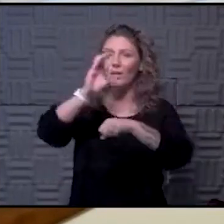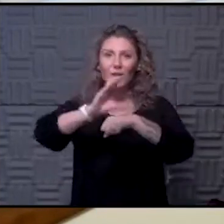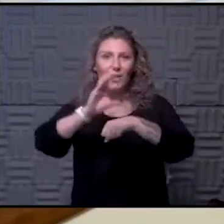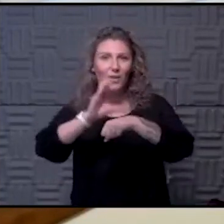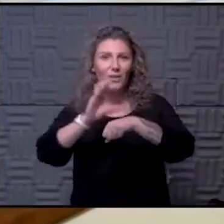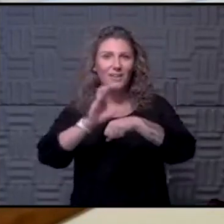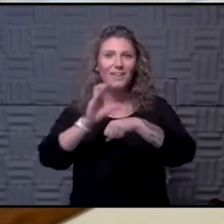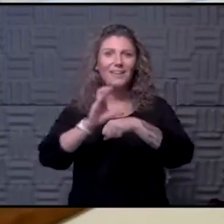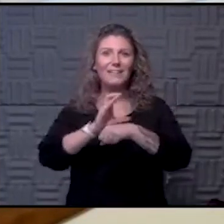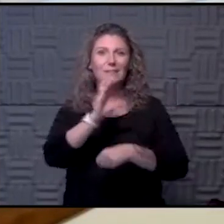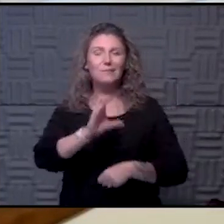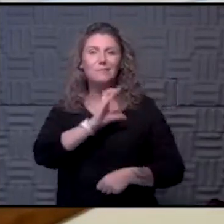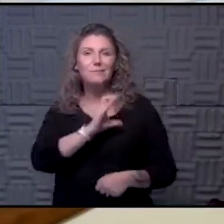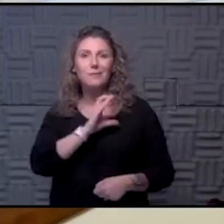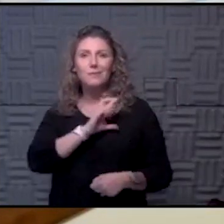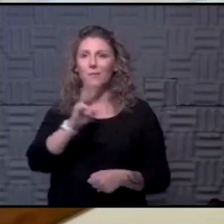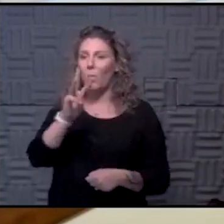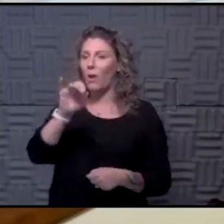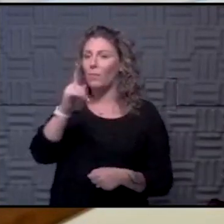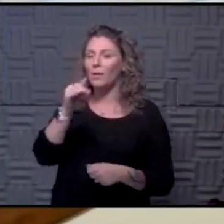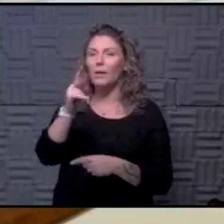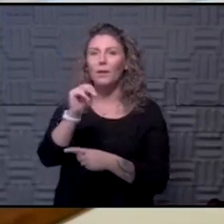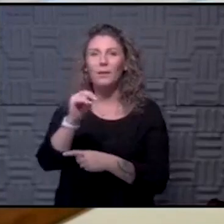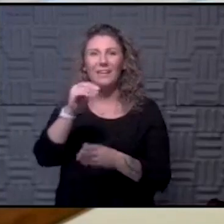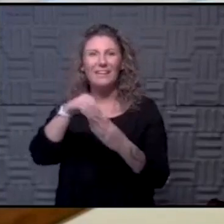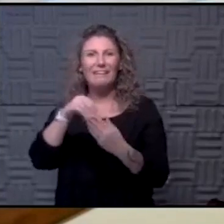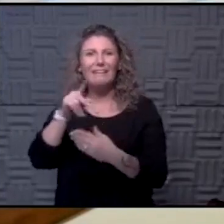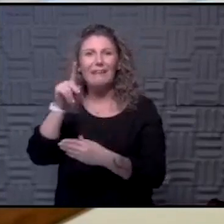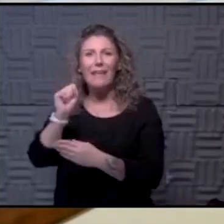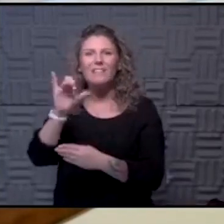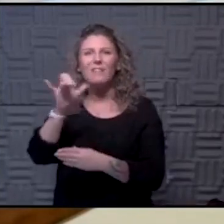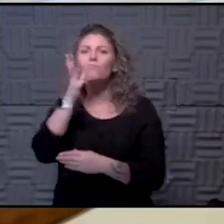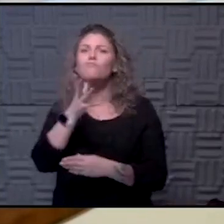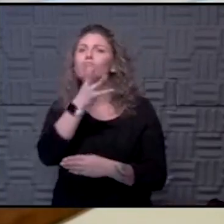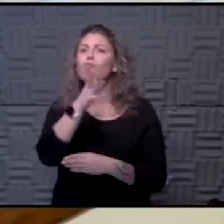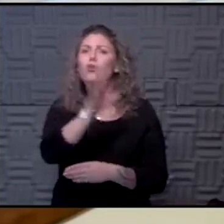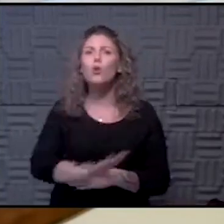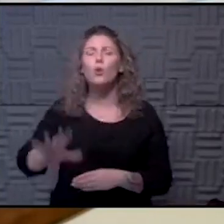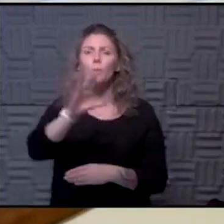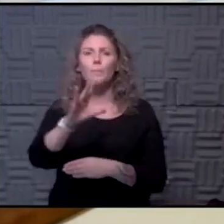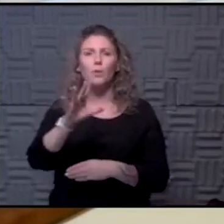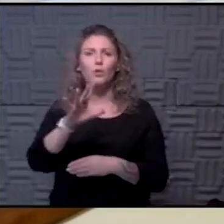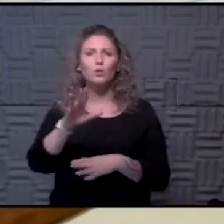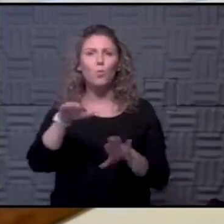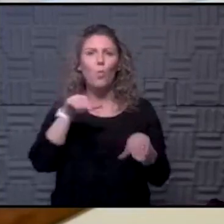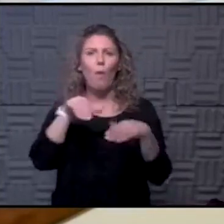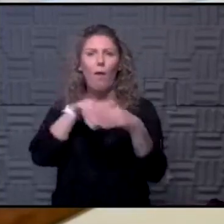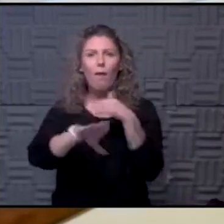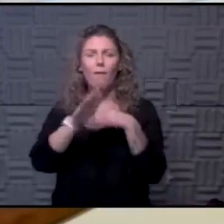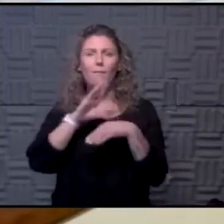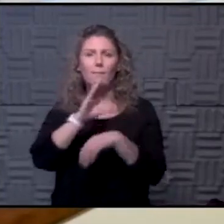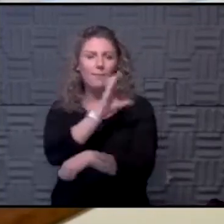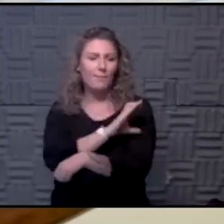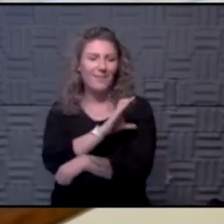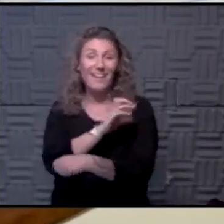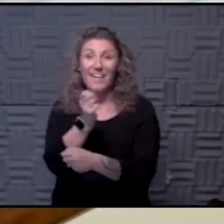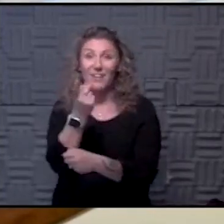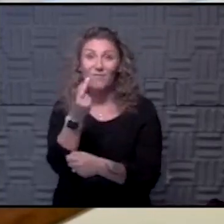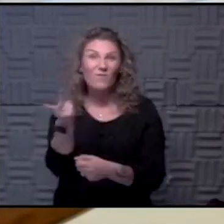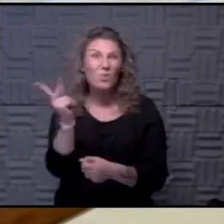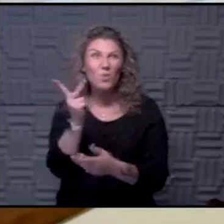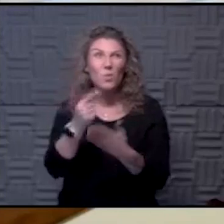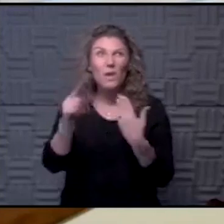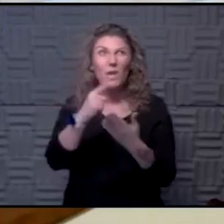Potawatomi Nation Community Building in Rossville, Kansas, which is a rural community. We have a walk-in clinic for them here in a few weeks,